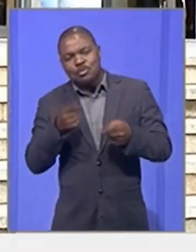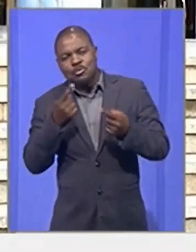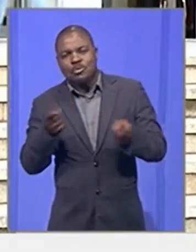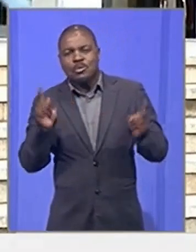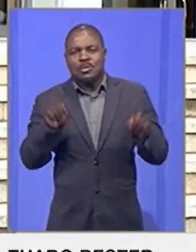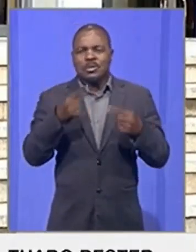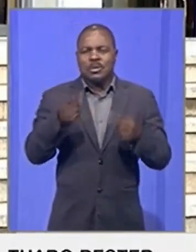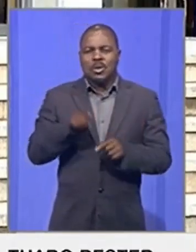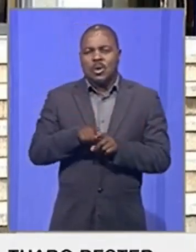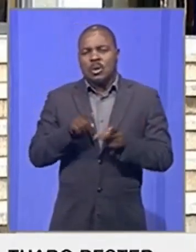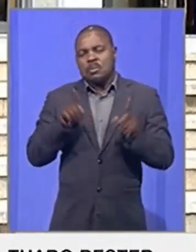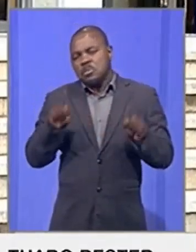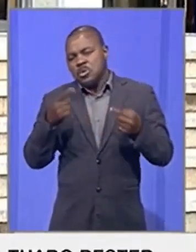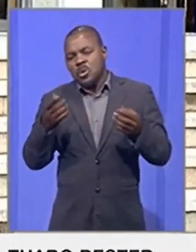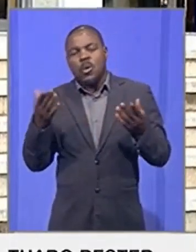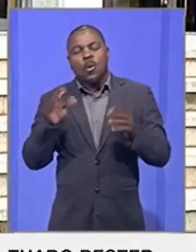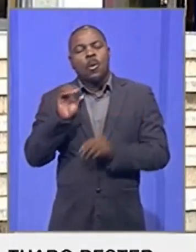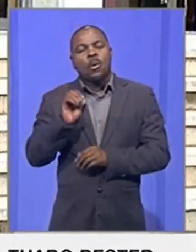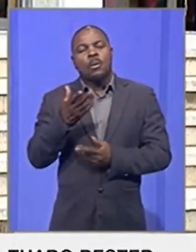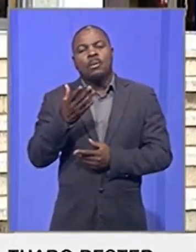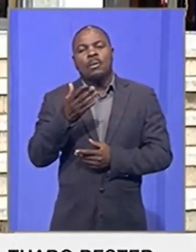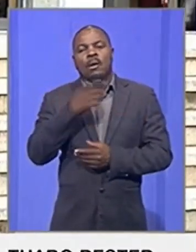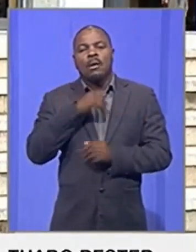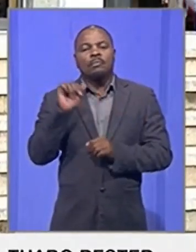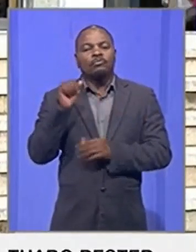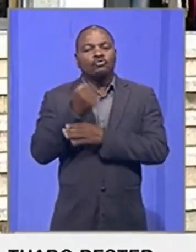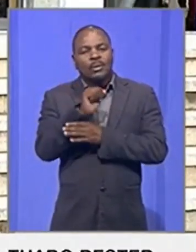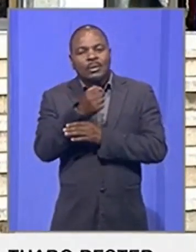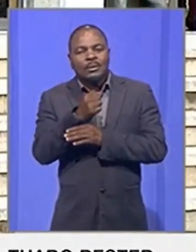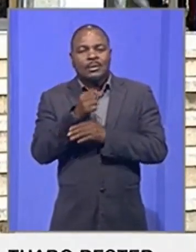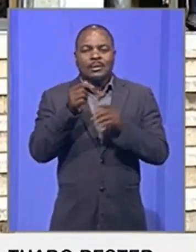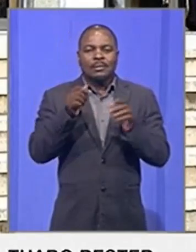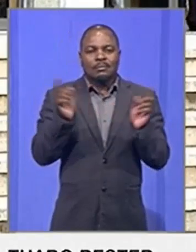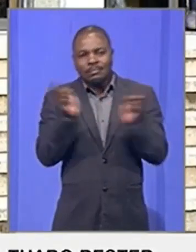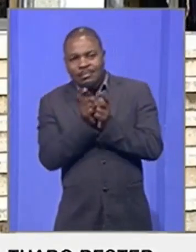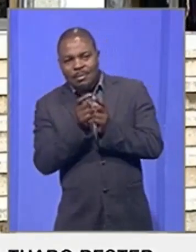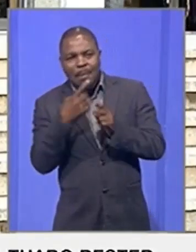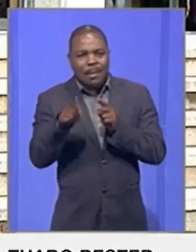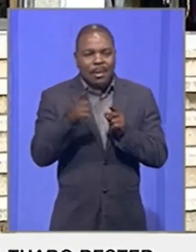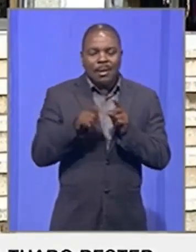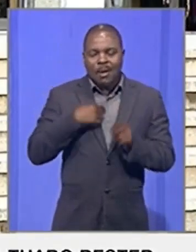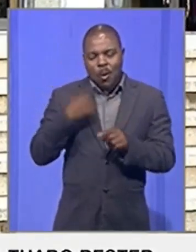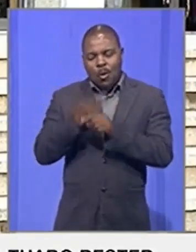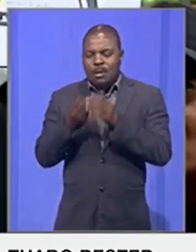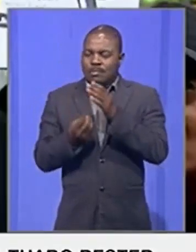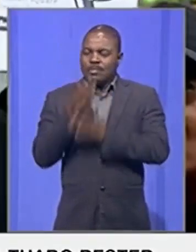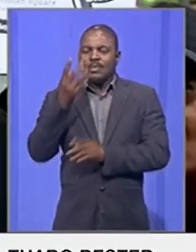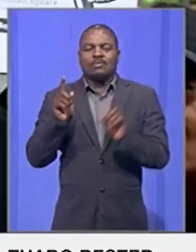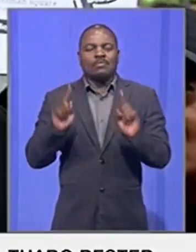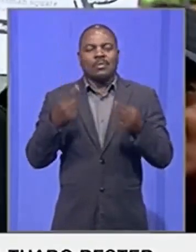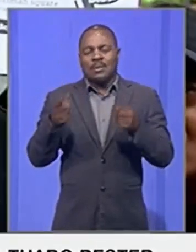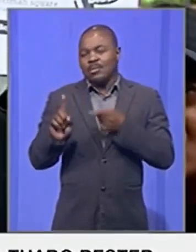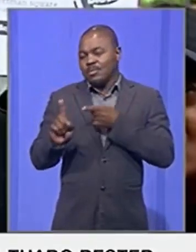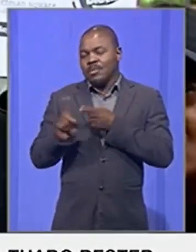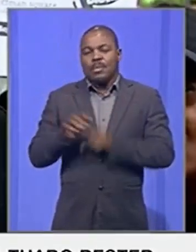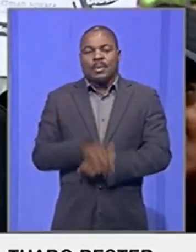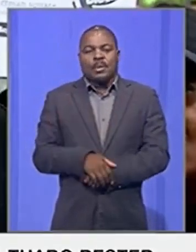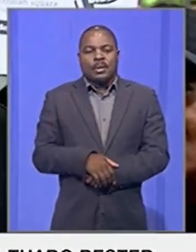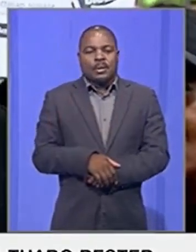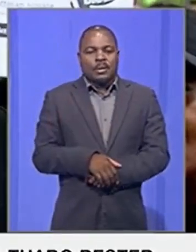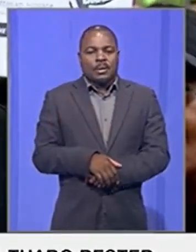le hore bana ba qapa pina tsa Bloemfontein Celtic ya le stadium motho ana le stadium no matter what. Really, South